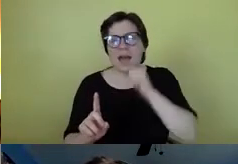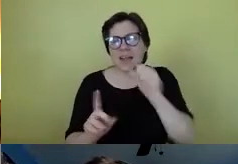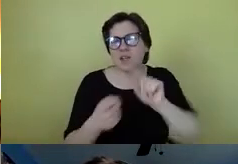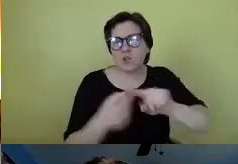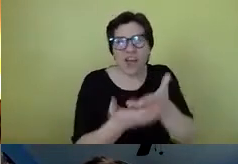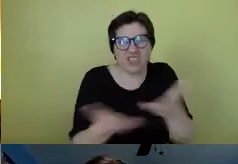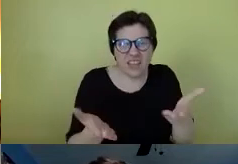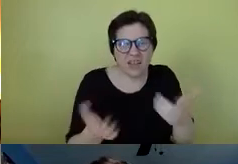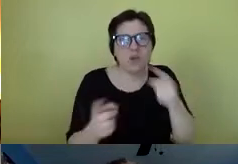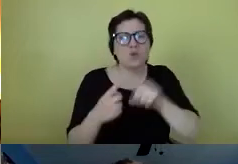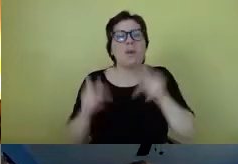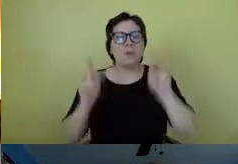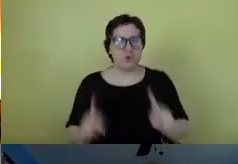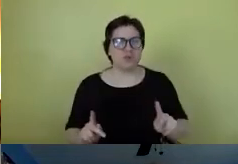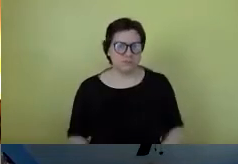someone.